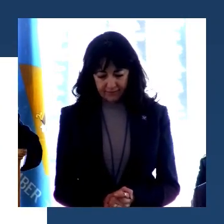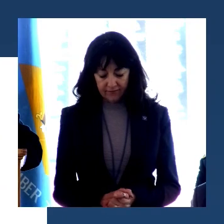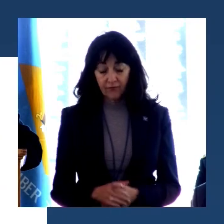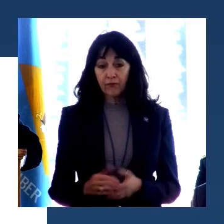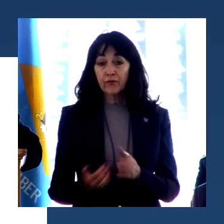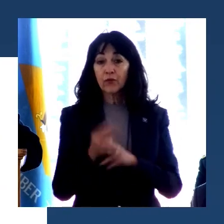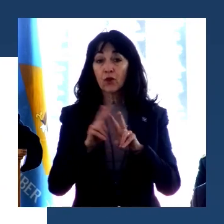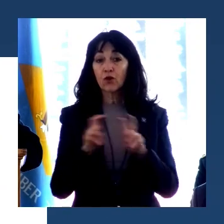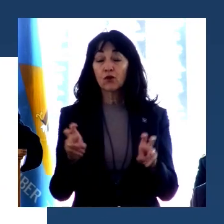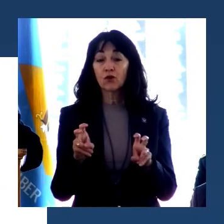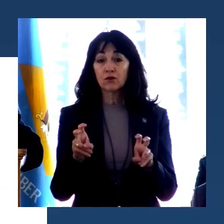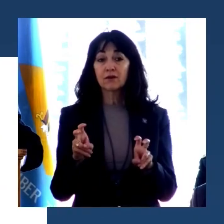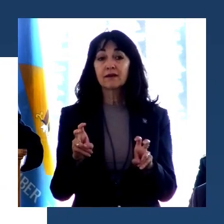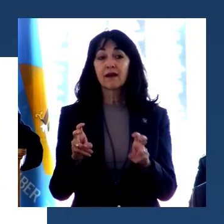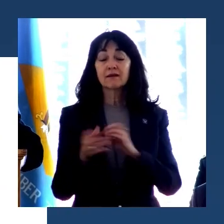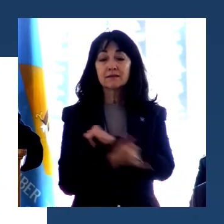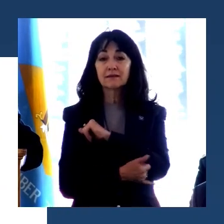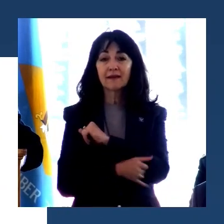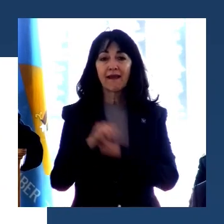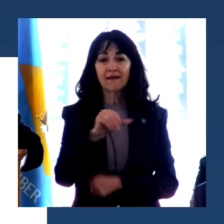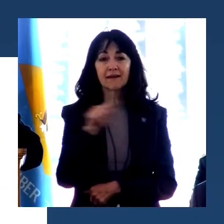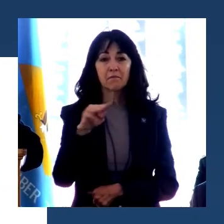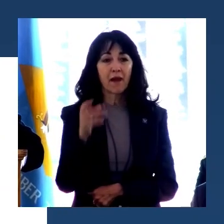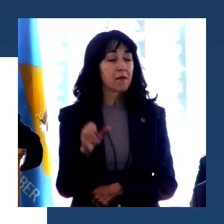Newcastle County Executive, Matt Meyer.